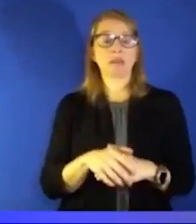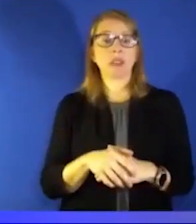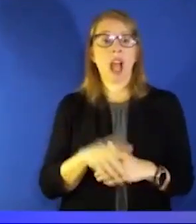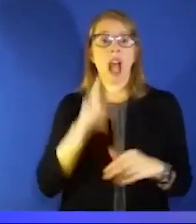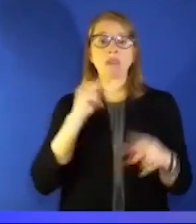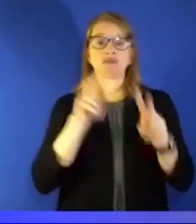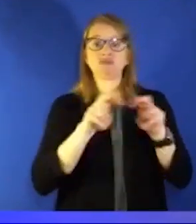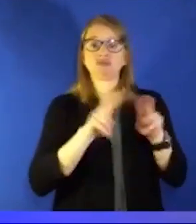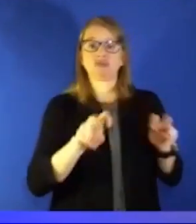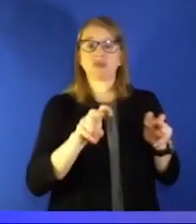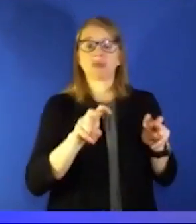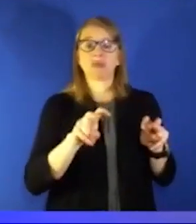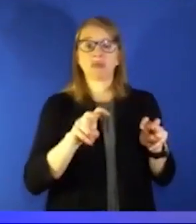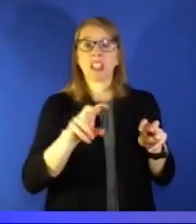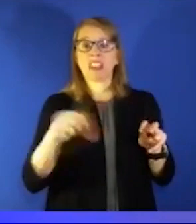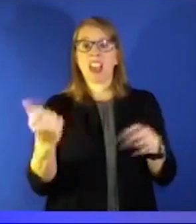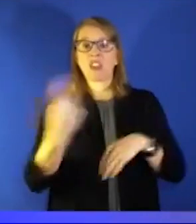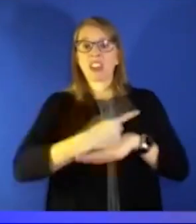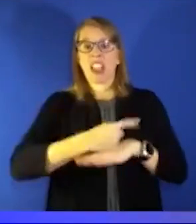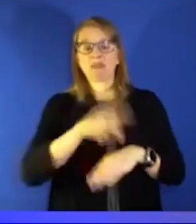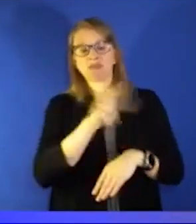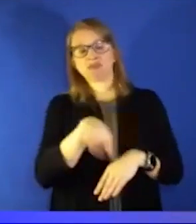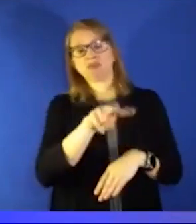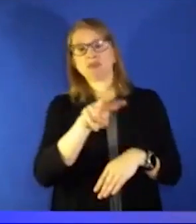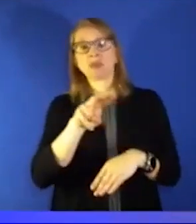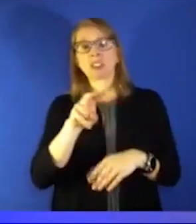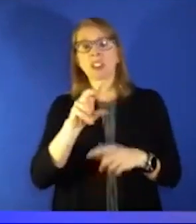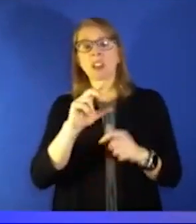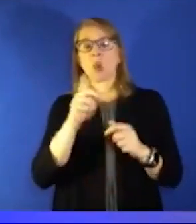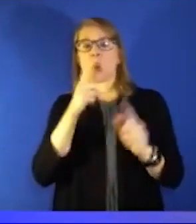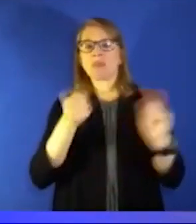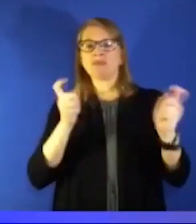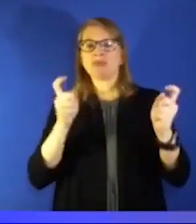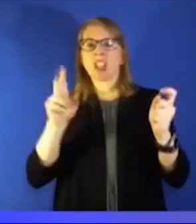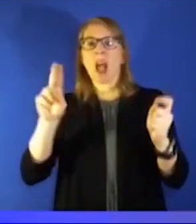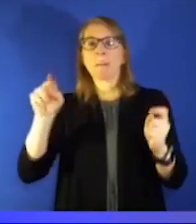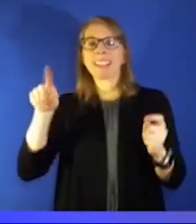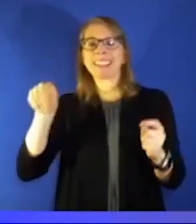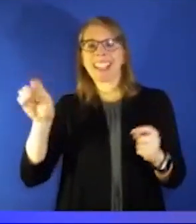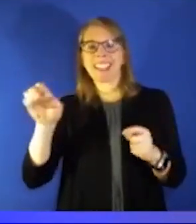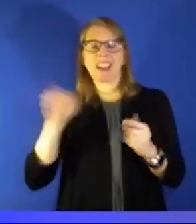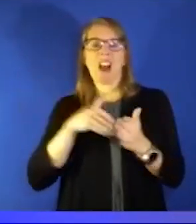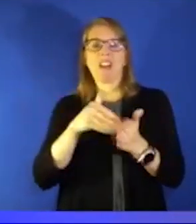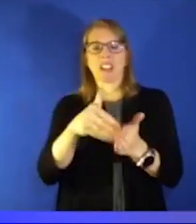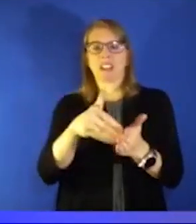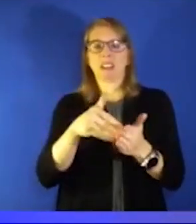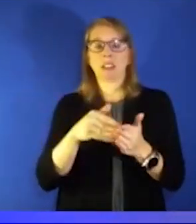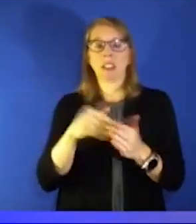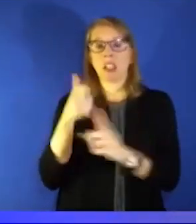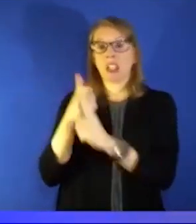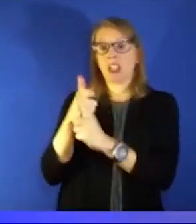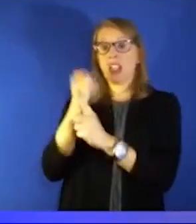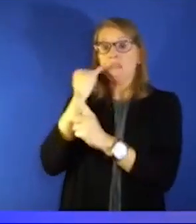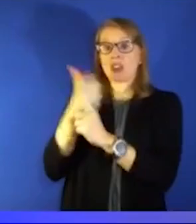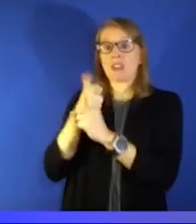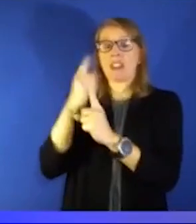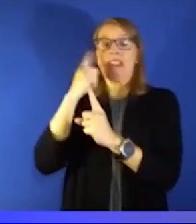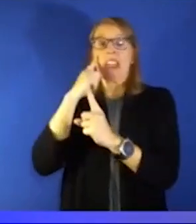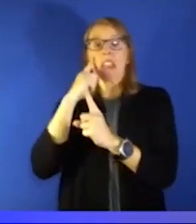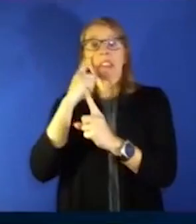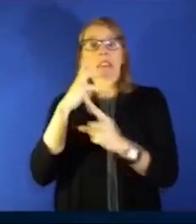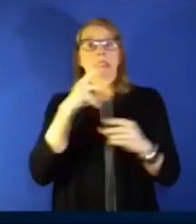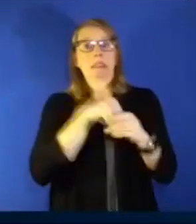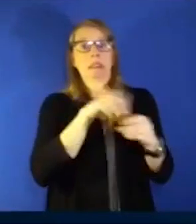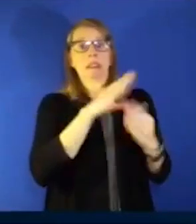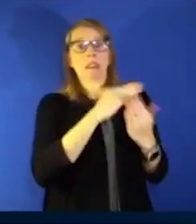updated frequently, and so you can find out if you're on that list and somebody who should be considering more strongly a third dose. All right, I've